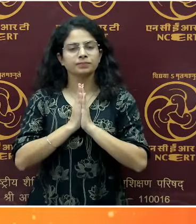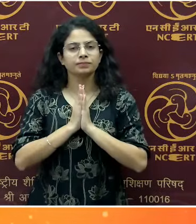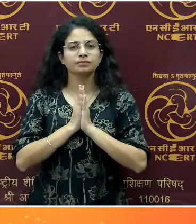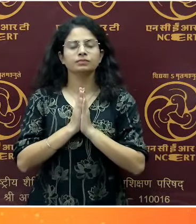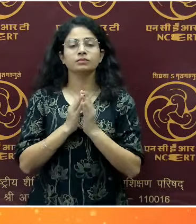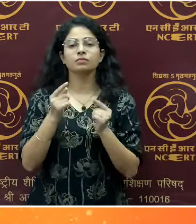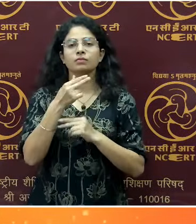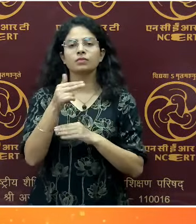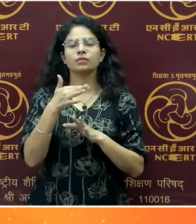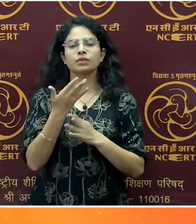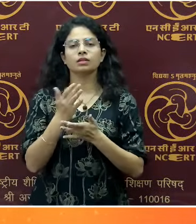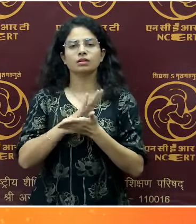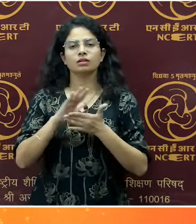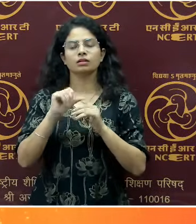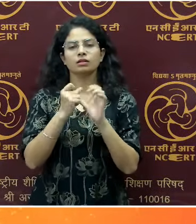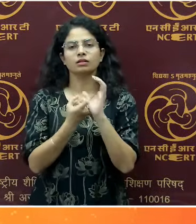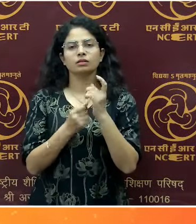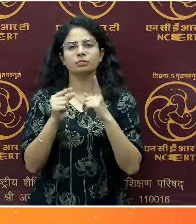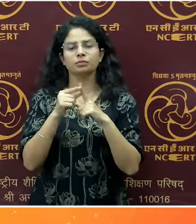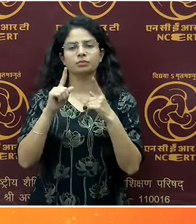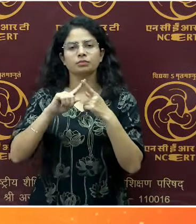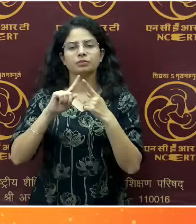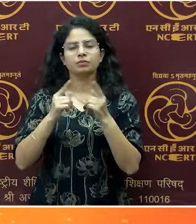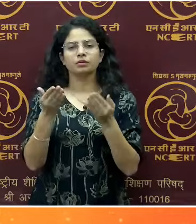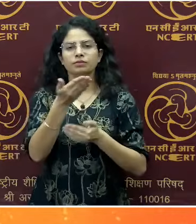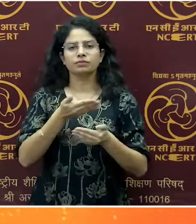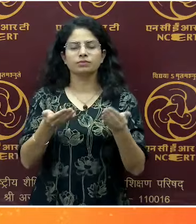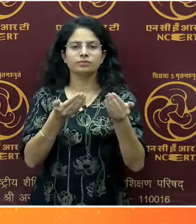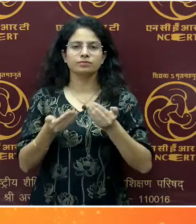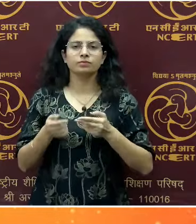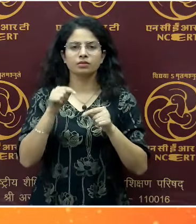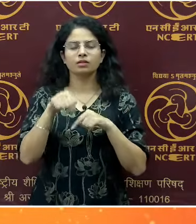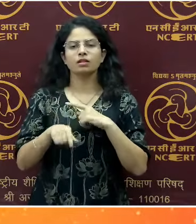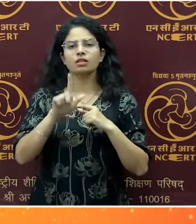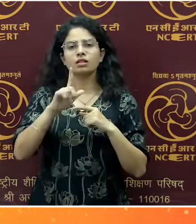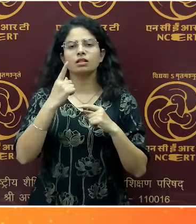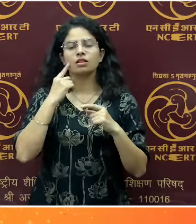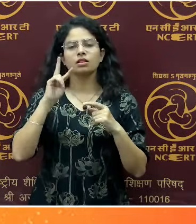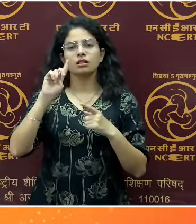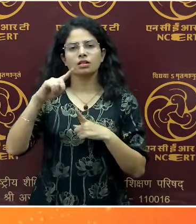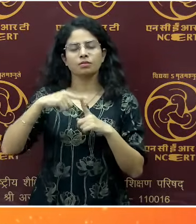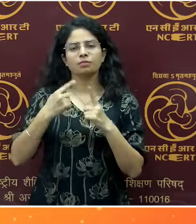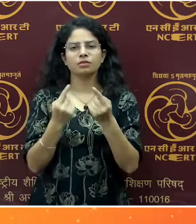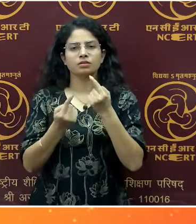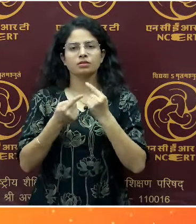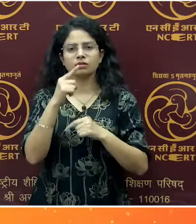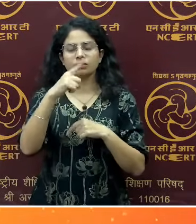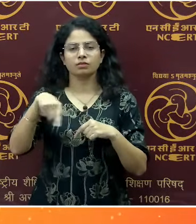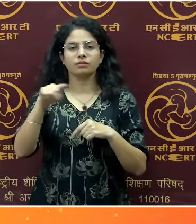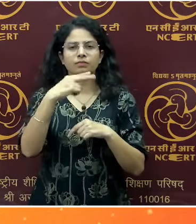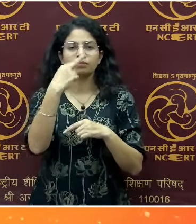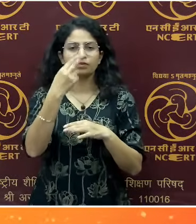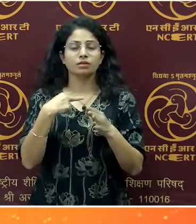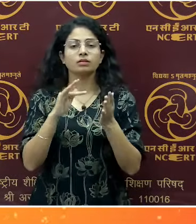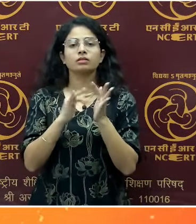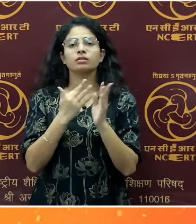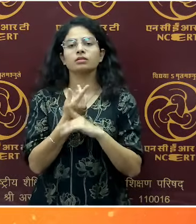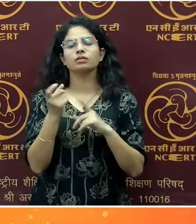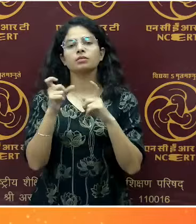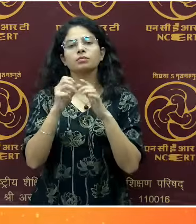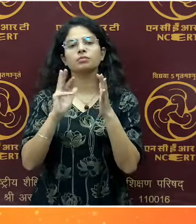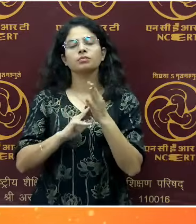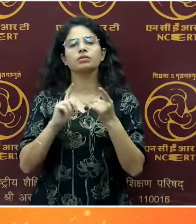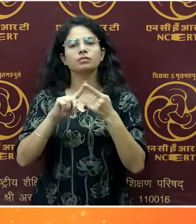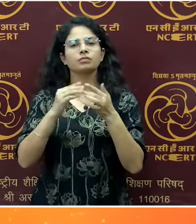Namaskar, I'm Harpreet Kaur and I welcome you all to our live and interactive session. You are watching us on PM Vidya, channel number